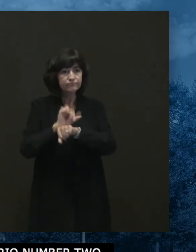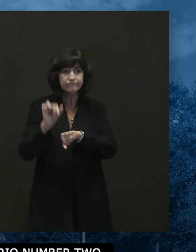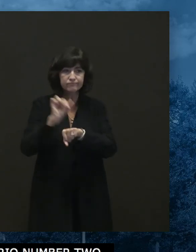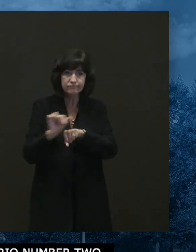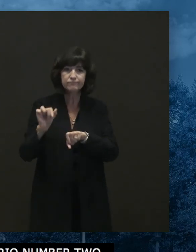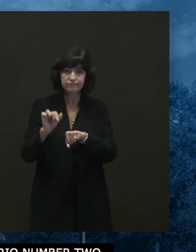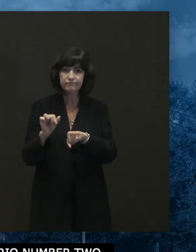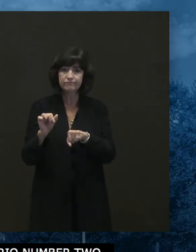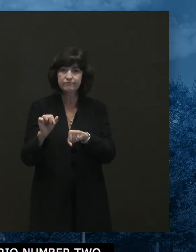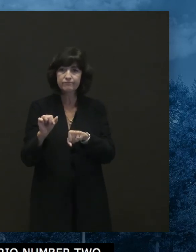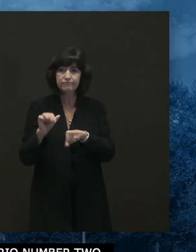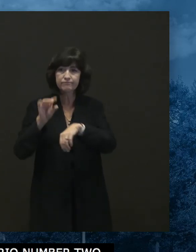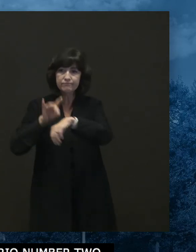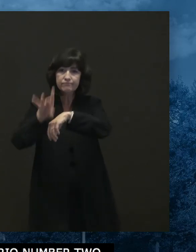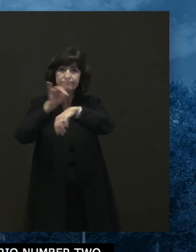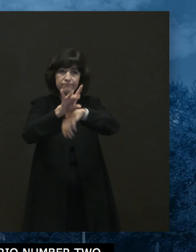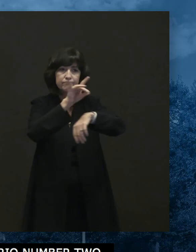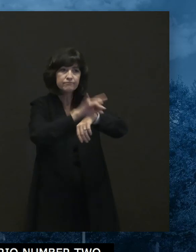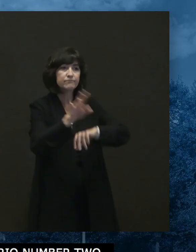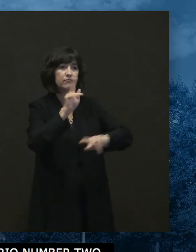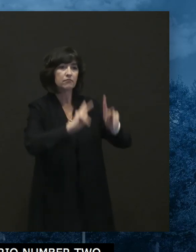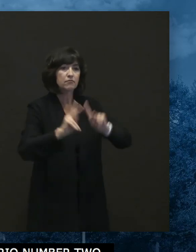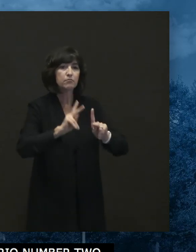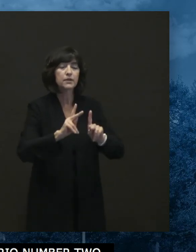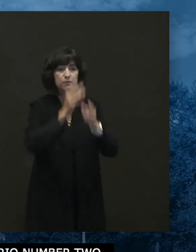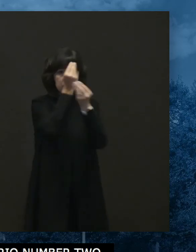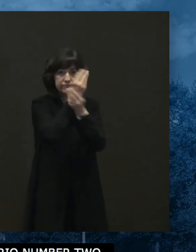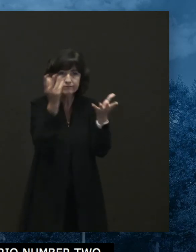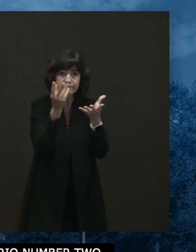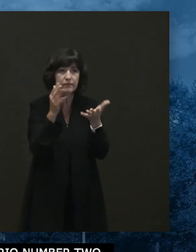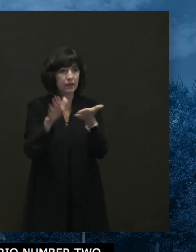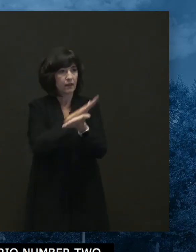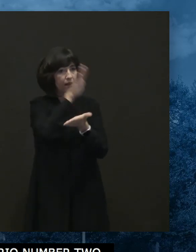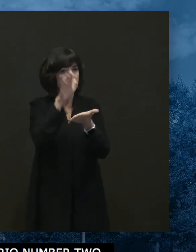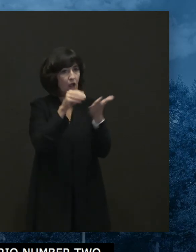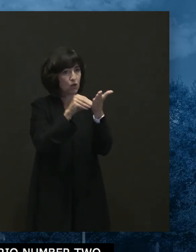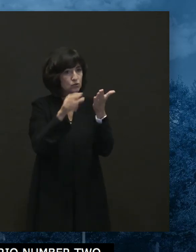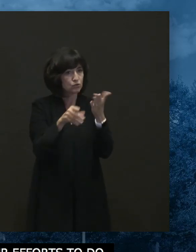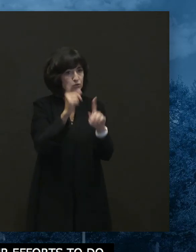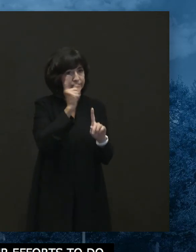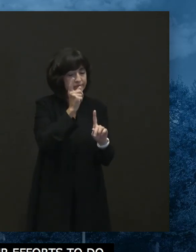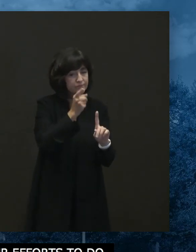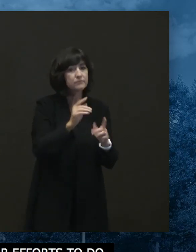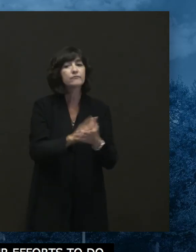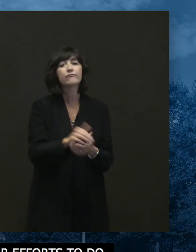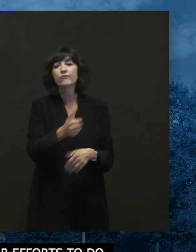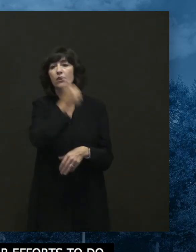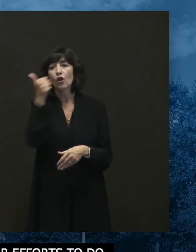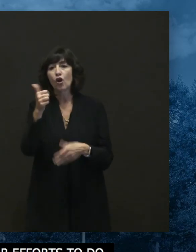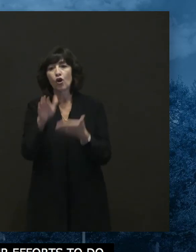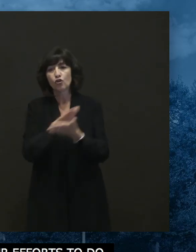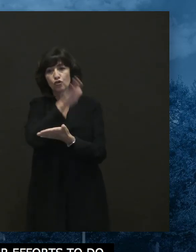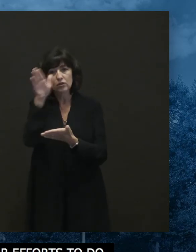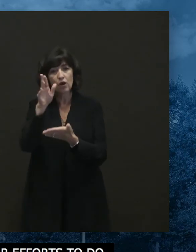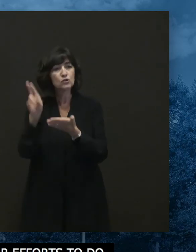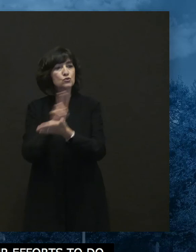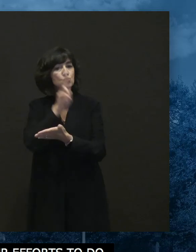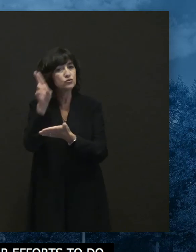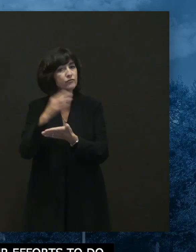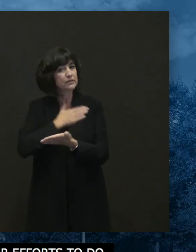message across to college students at the University of Delaware and our other colleges and universities to be careful and